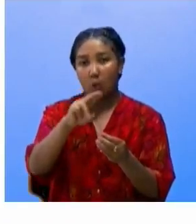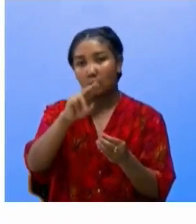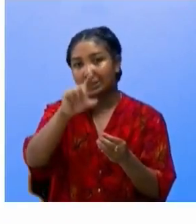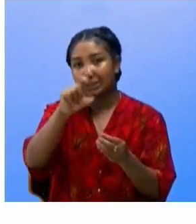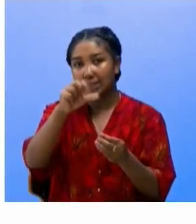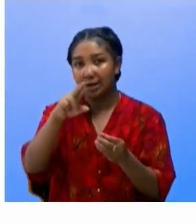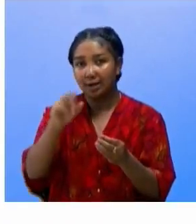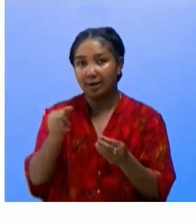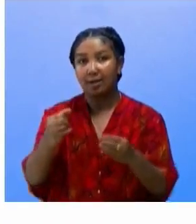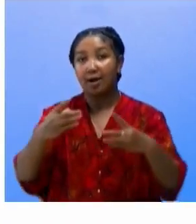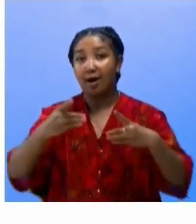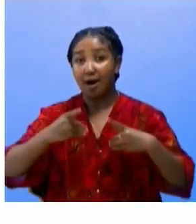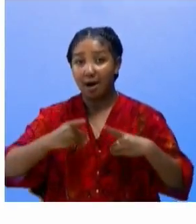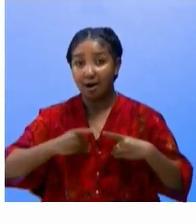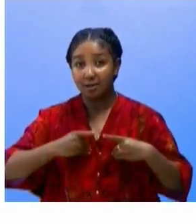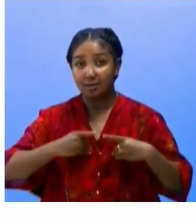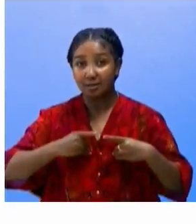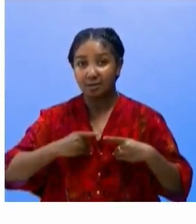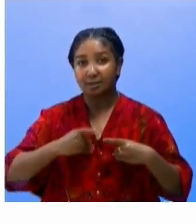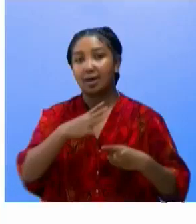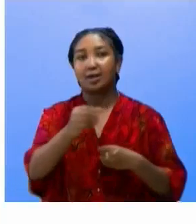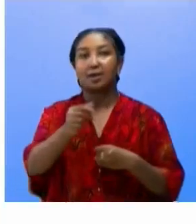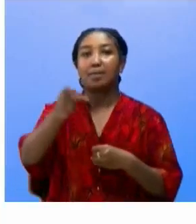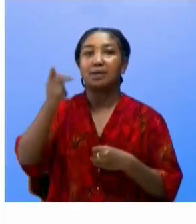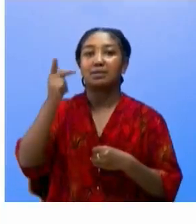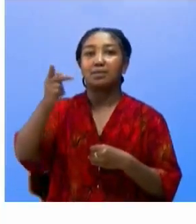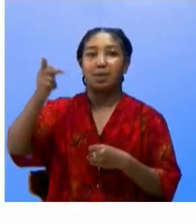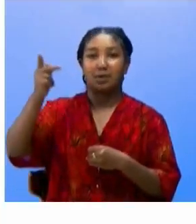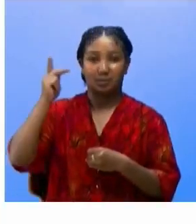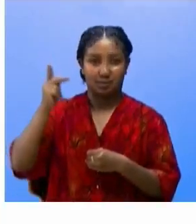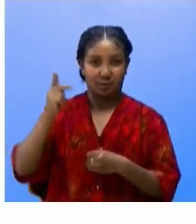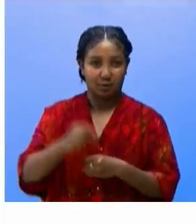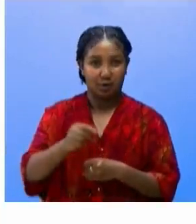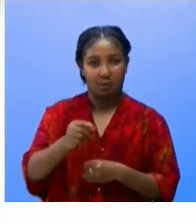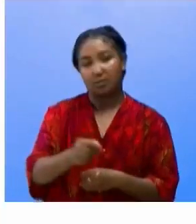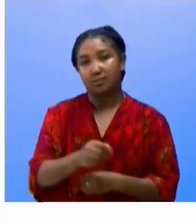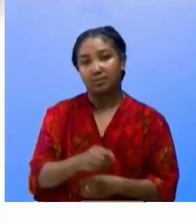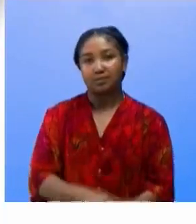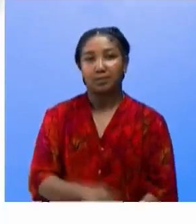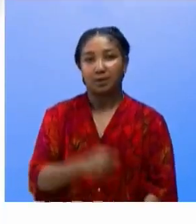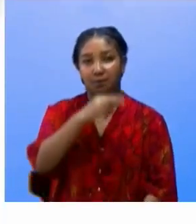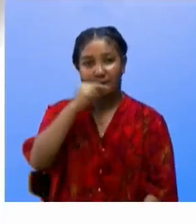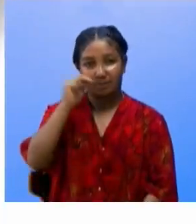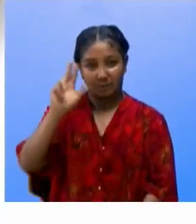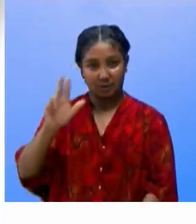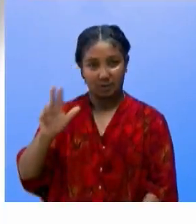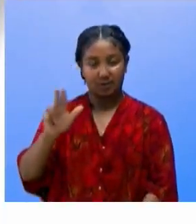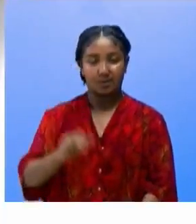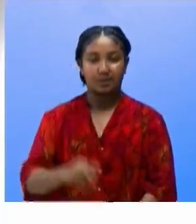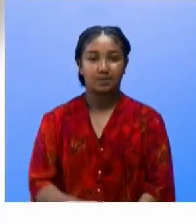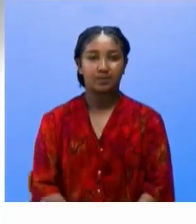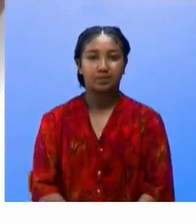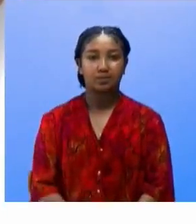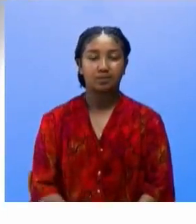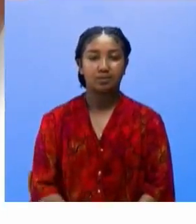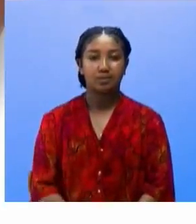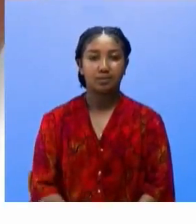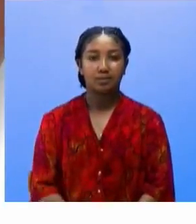right? And past participle. Very good. Past participle.